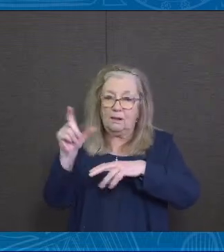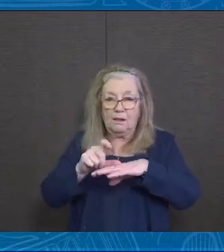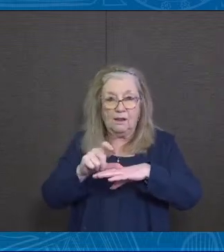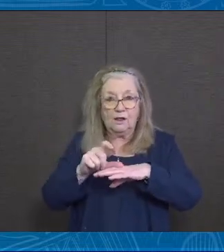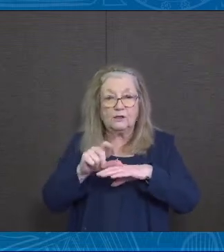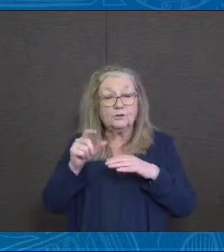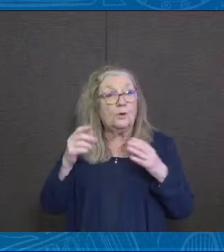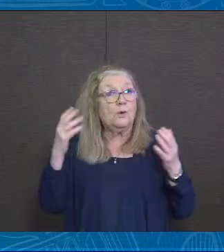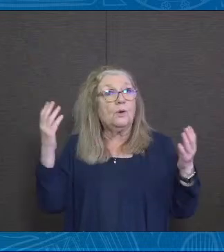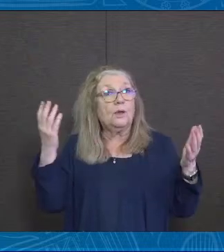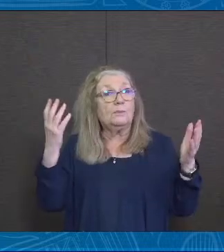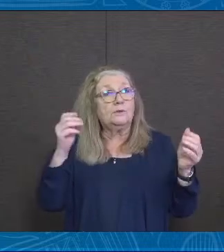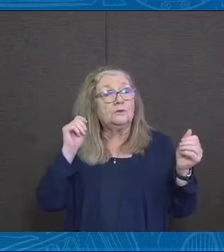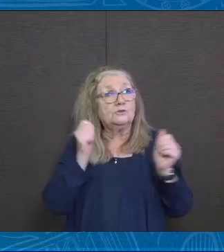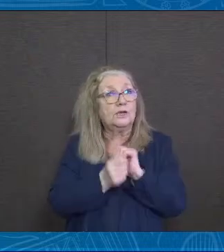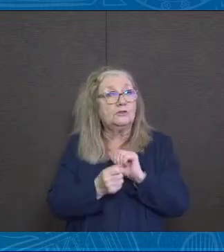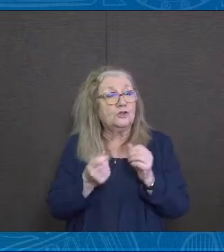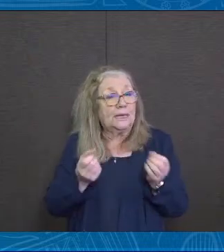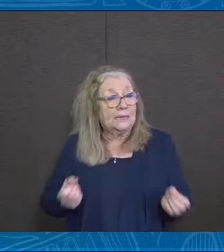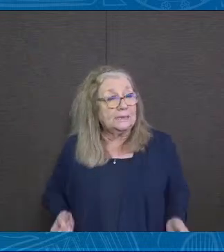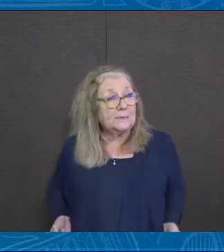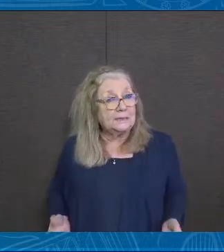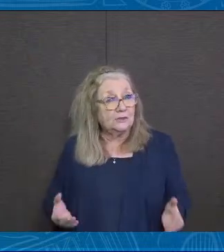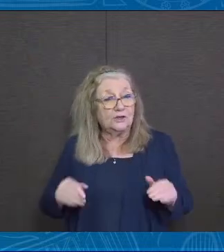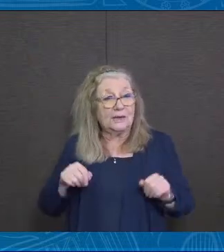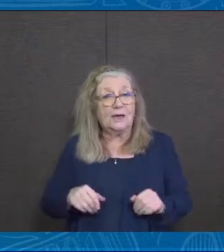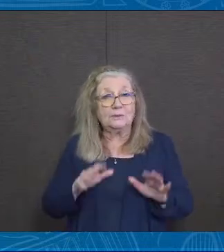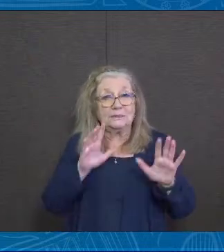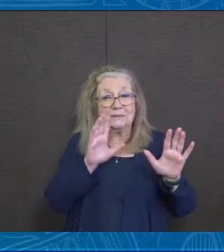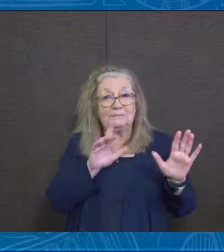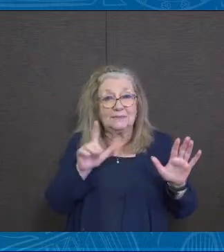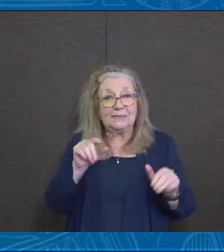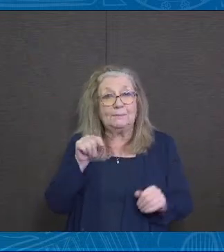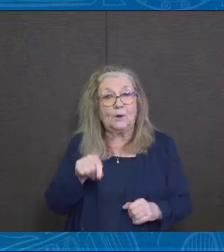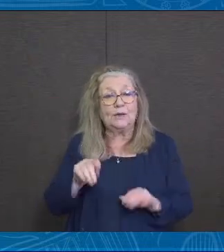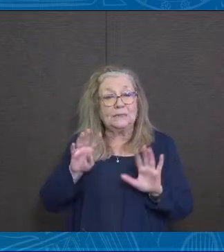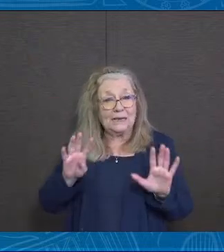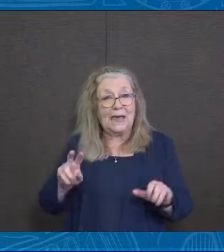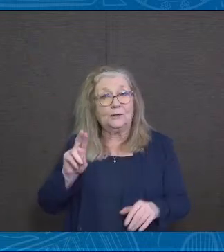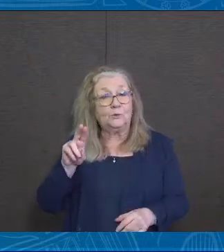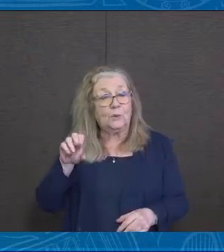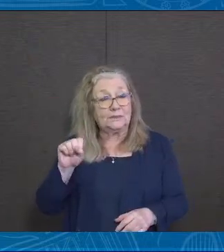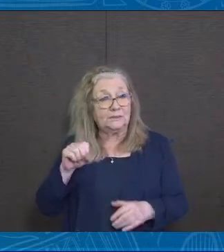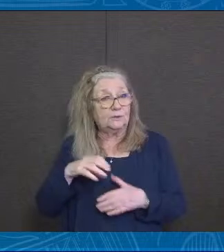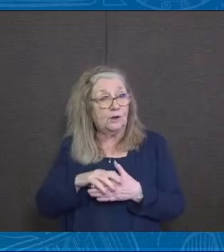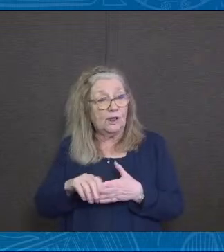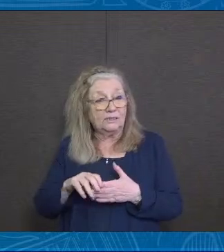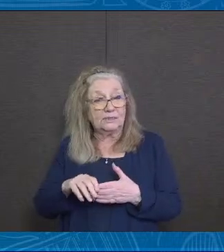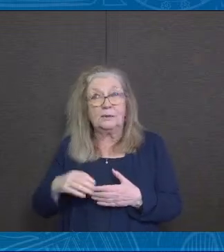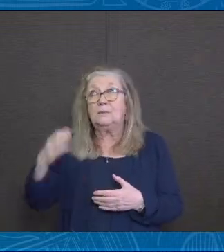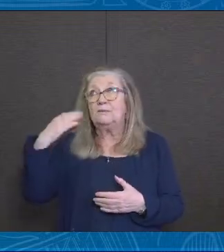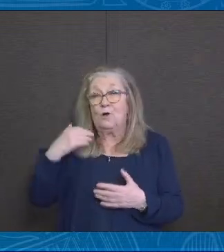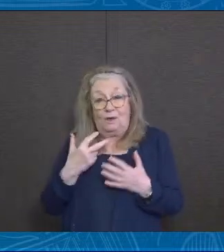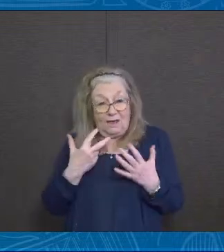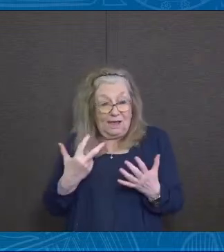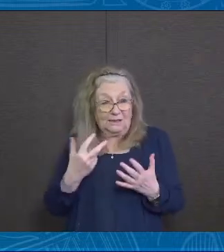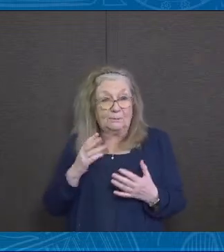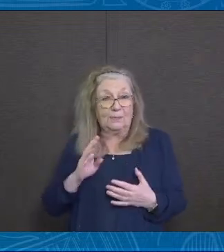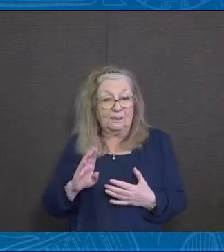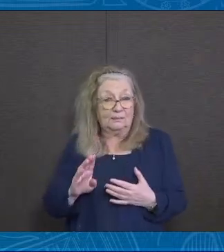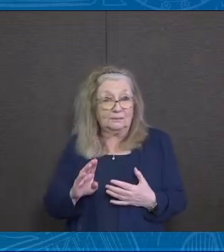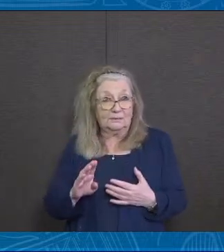for climate change expenditures. It's now $17.9 billion US dollars from just $8 billion